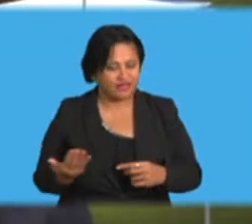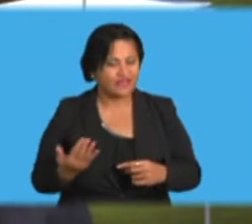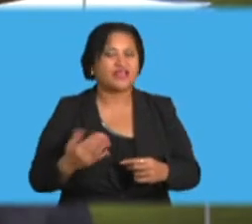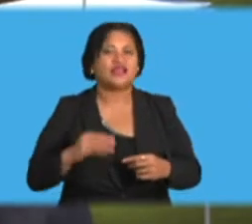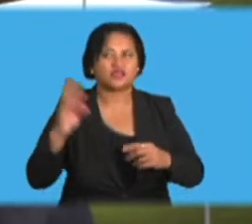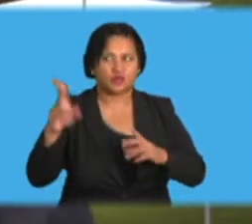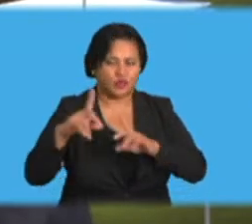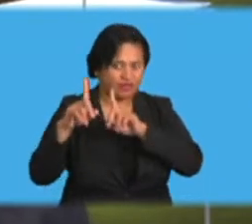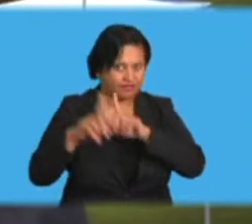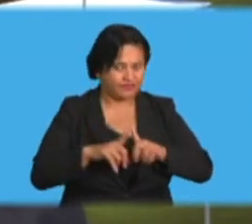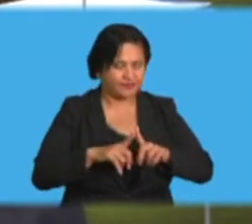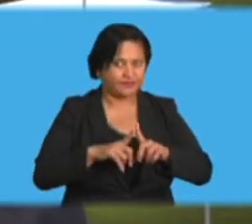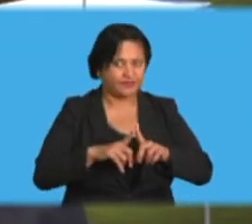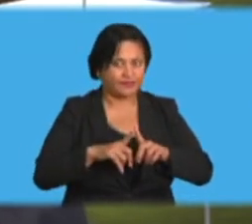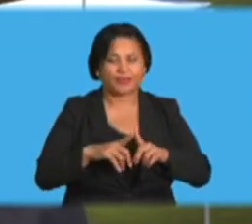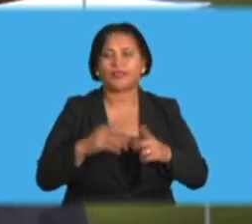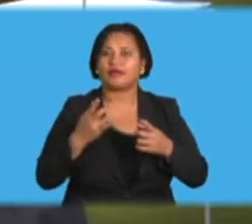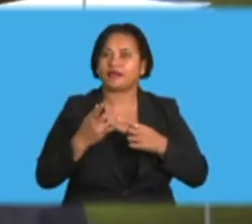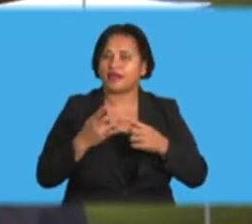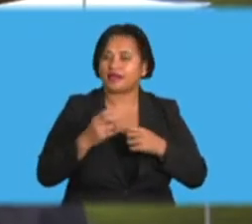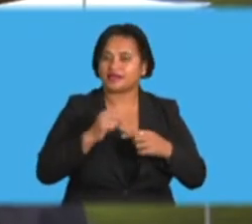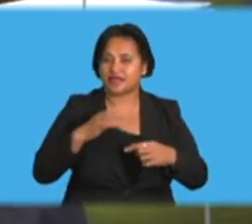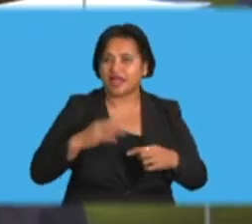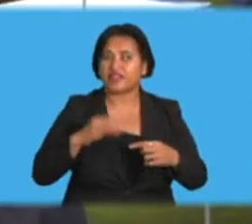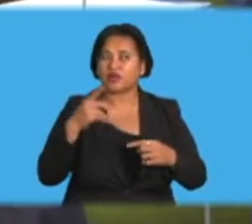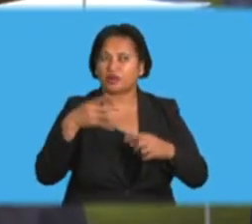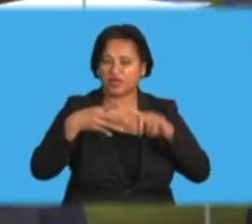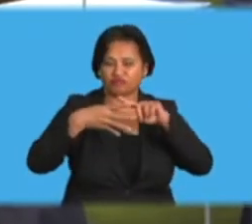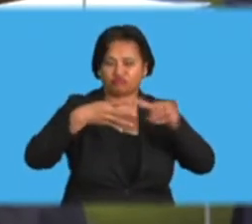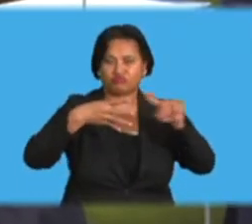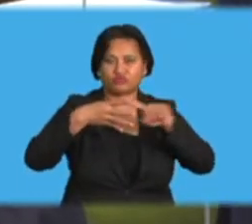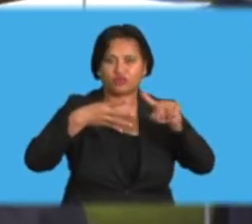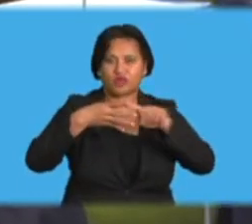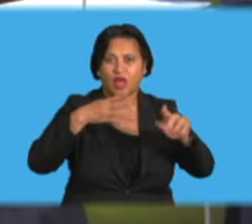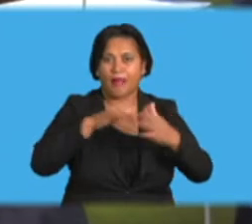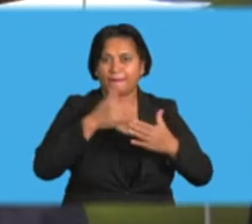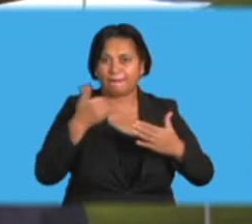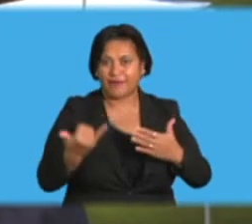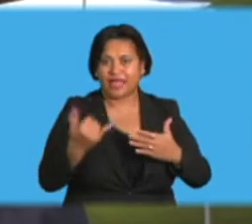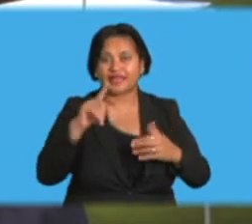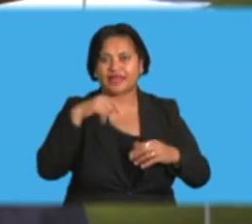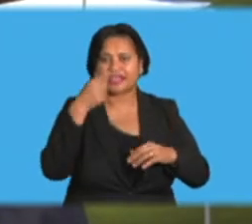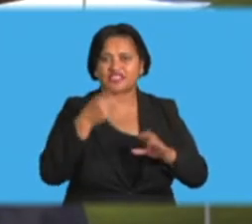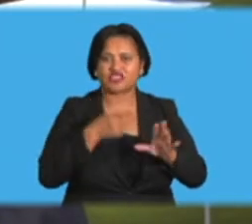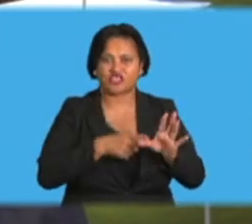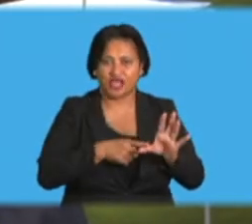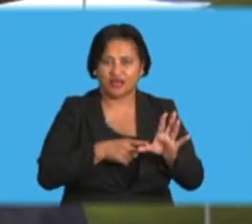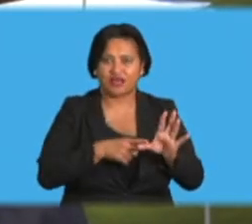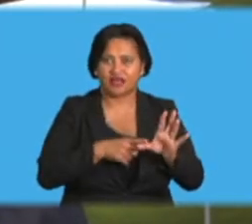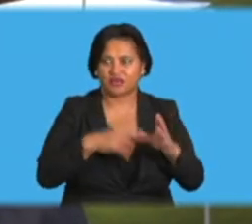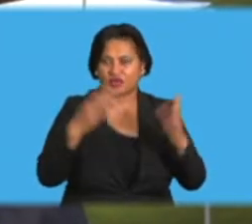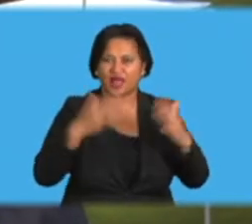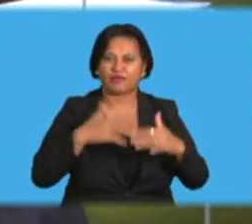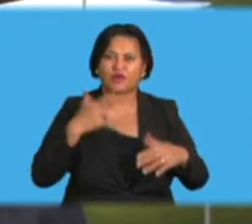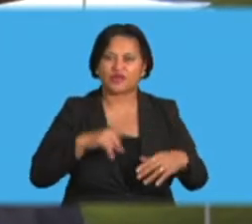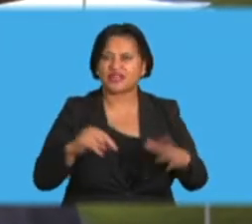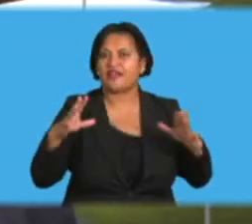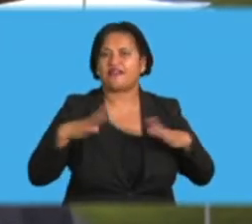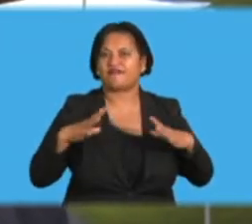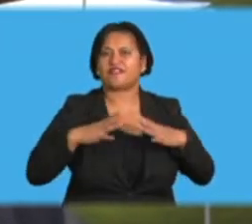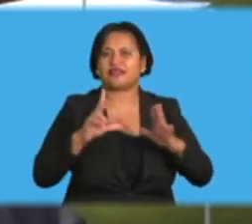Speaker, of course, it will be in early May next year, which is around the 3rd to the 5th. It's one of the low periods in our tourism sectors. It fits in